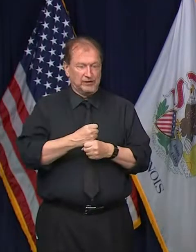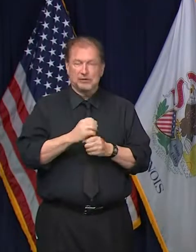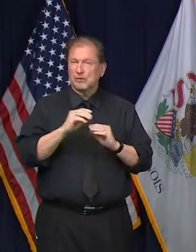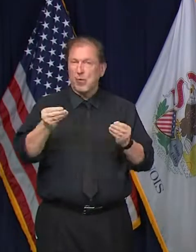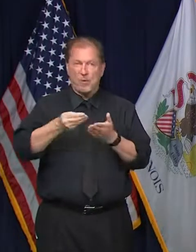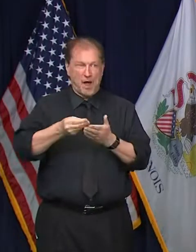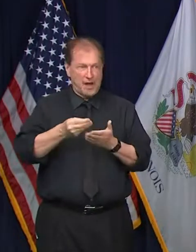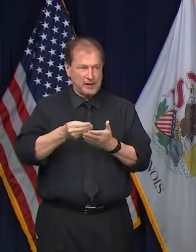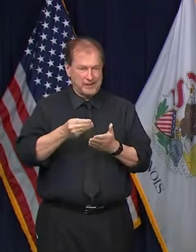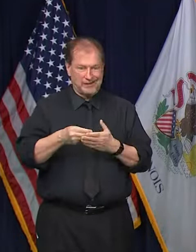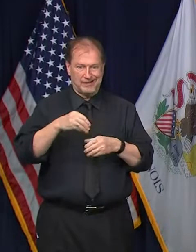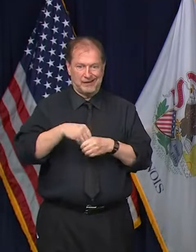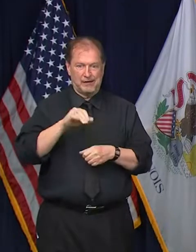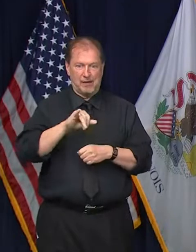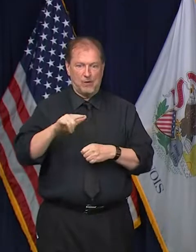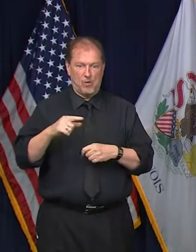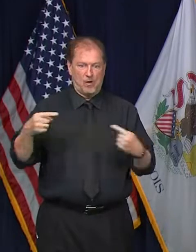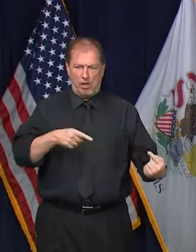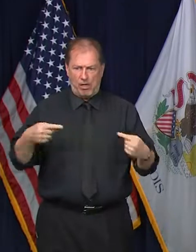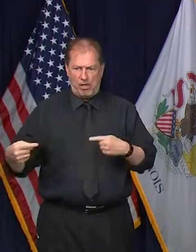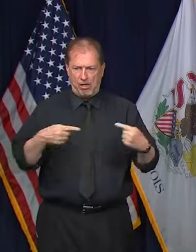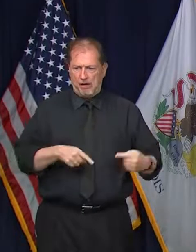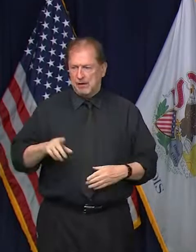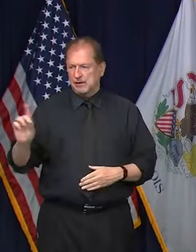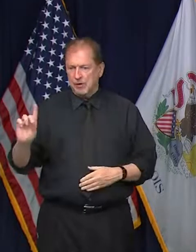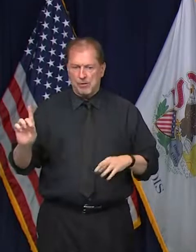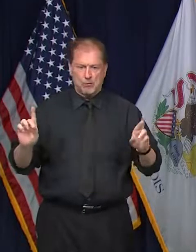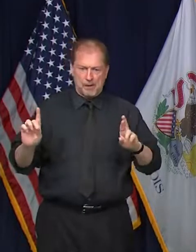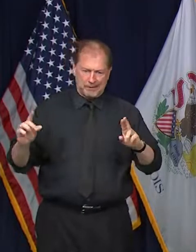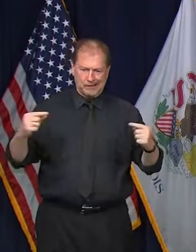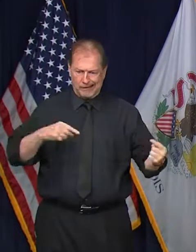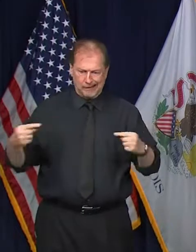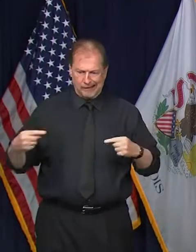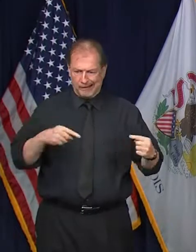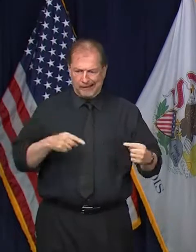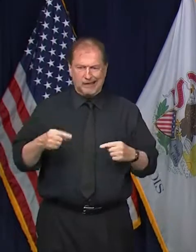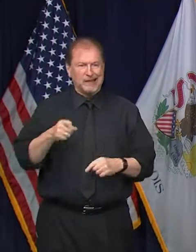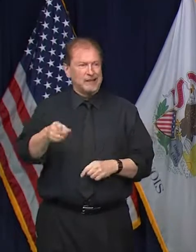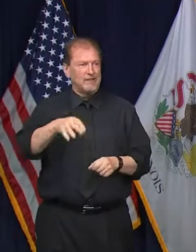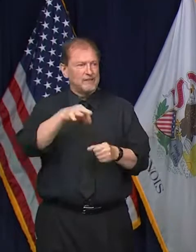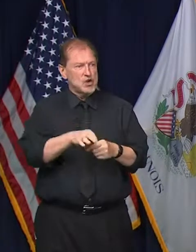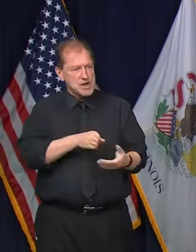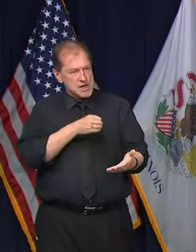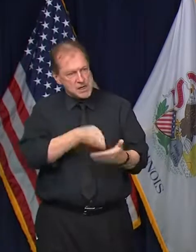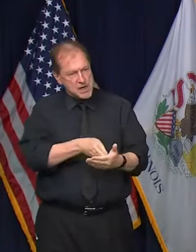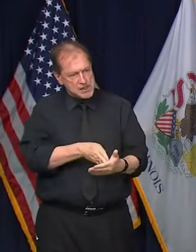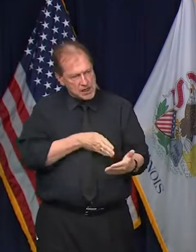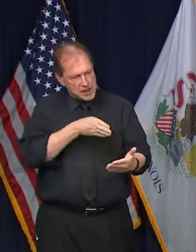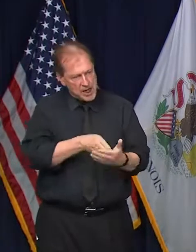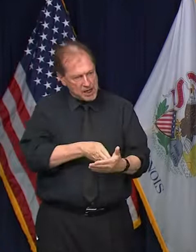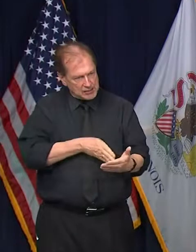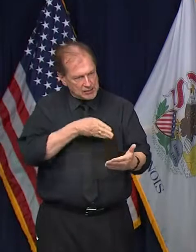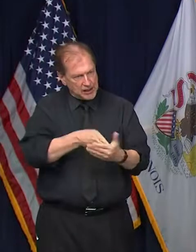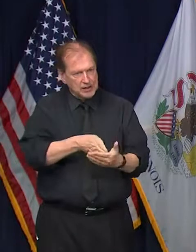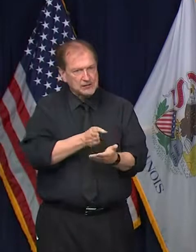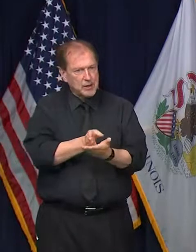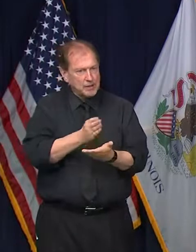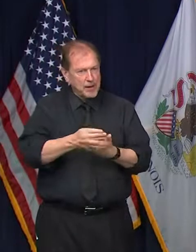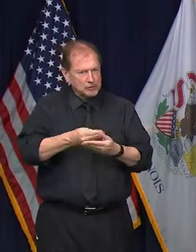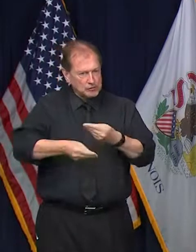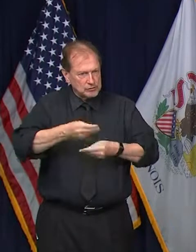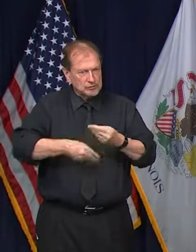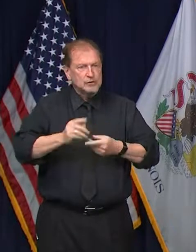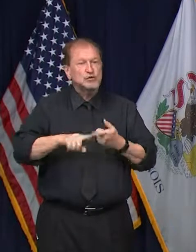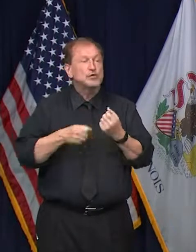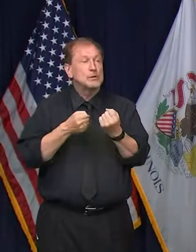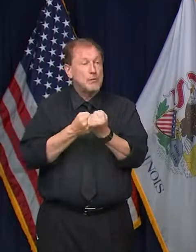budget in the state, and has consistently voted against budgets that would fund vital agencies that we